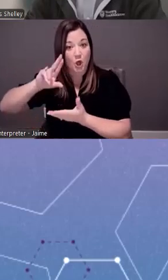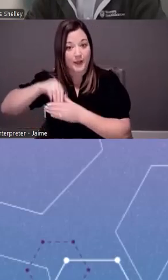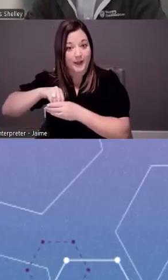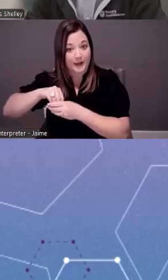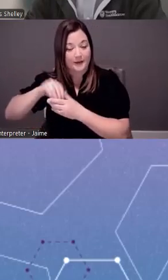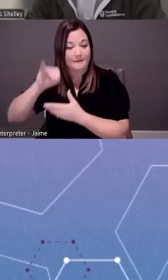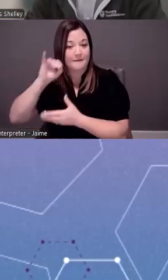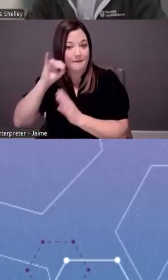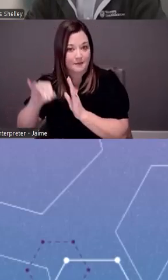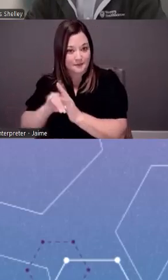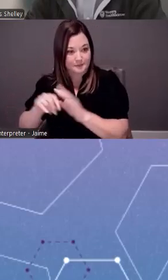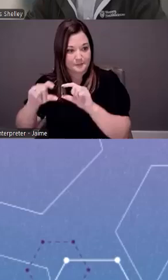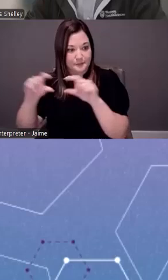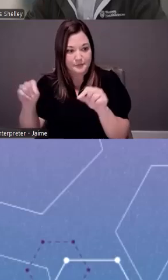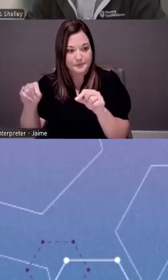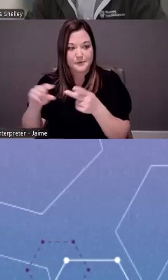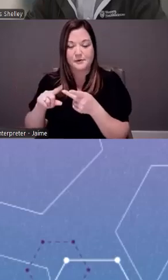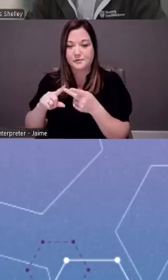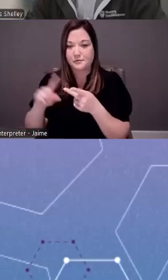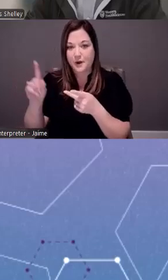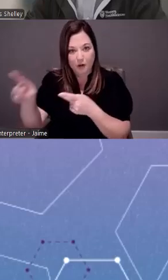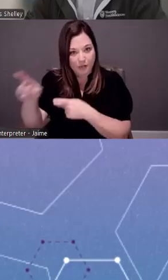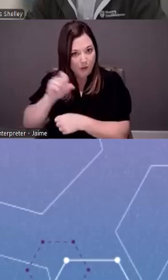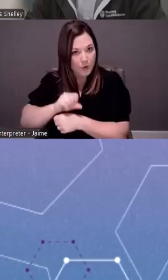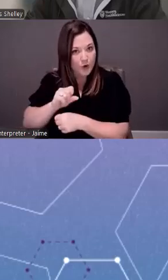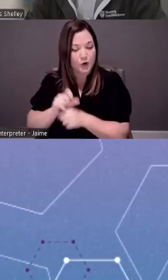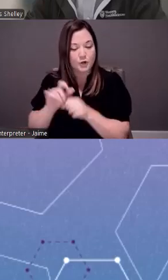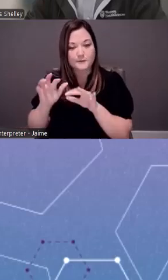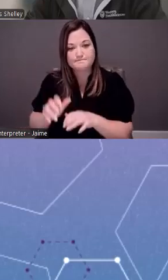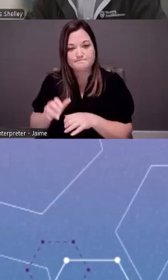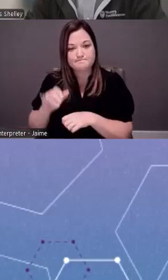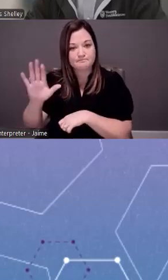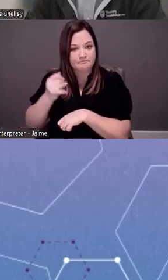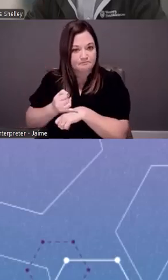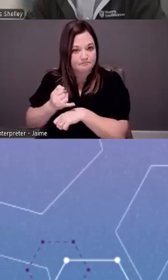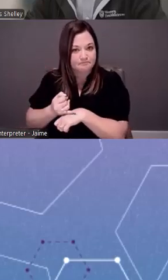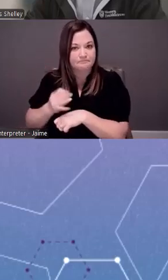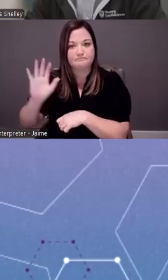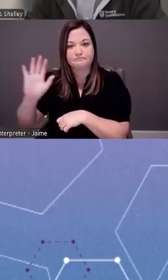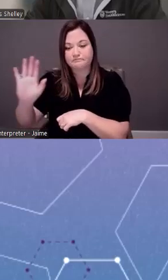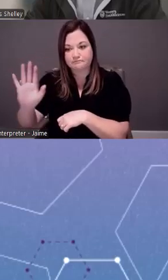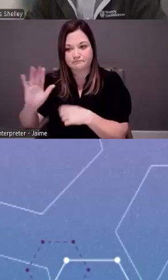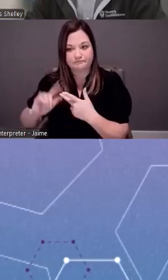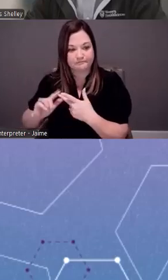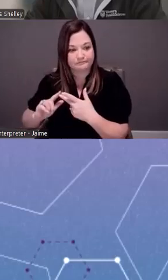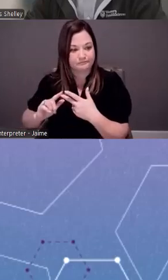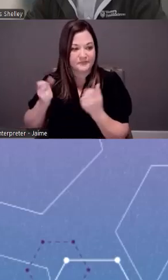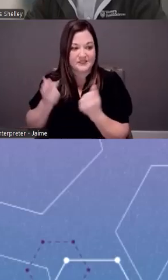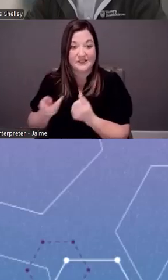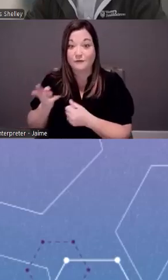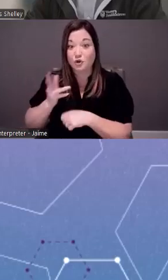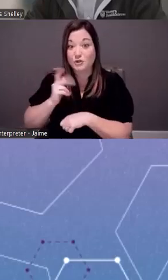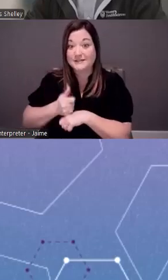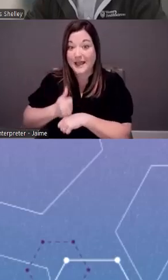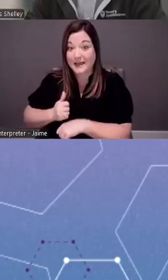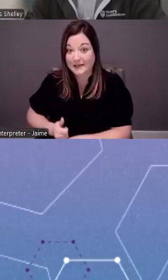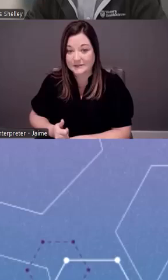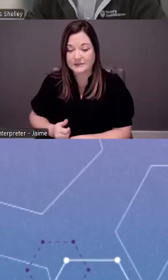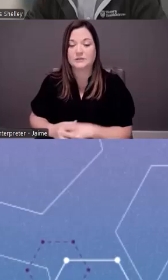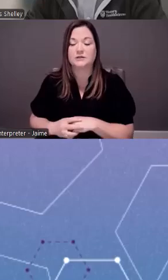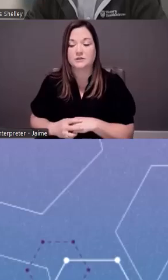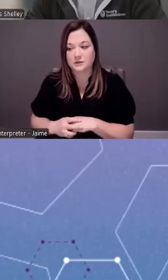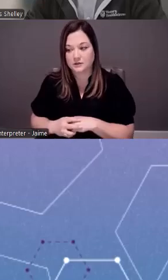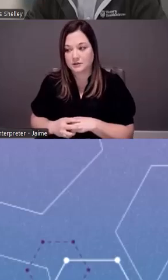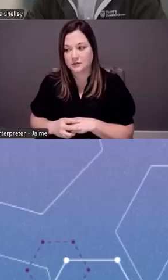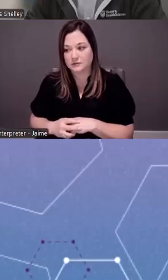the research unit they work for, the institution they're a part of. There's a number of settings, which I'll talk about in a second. They can